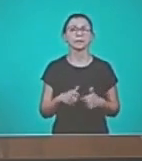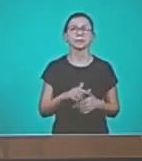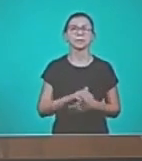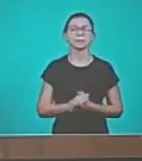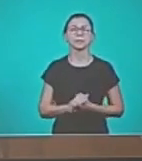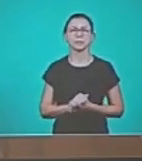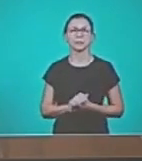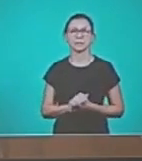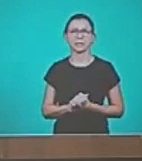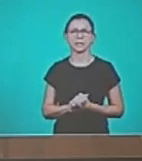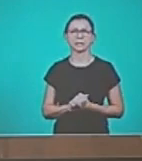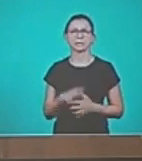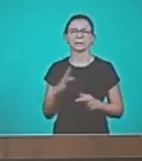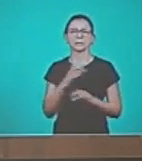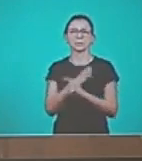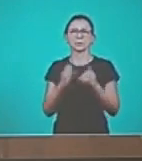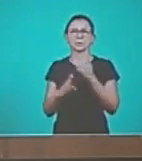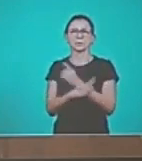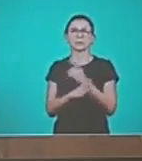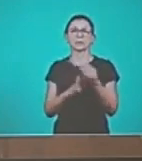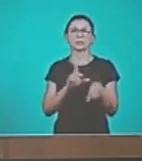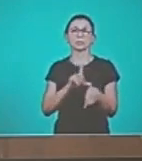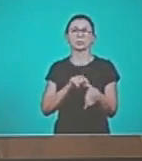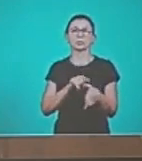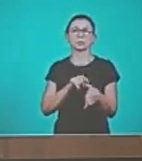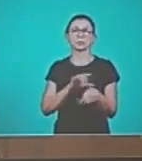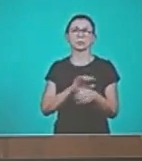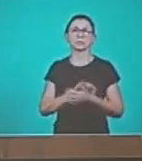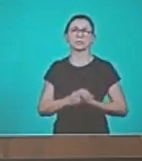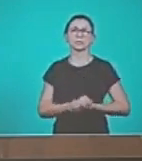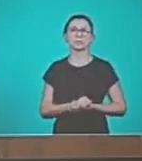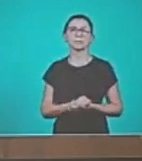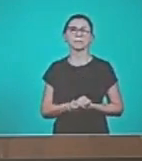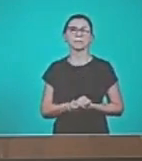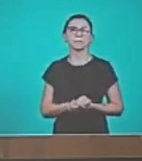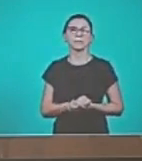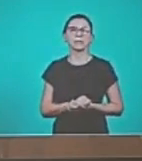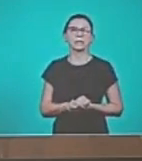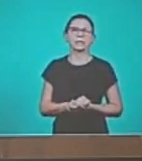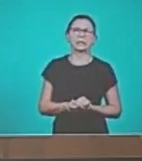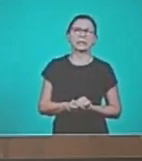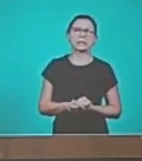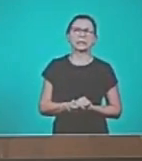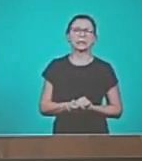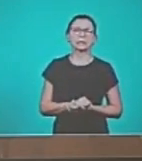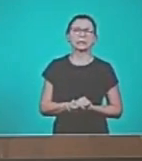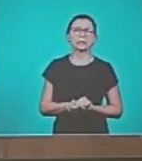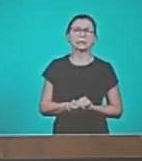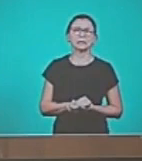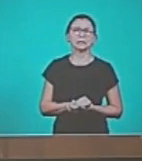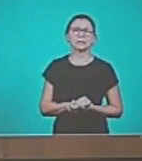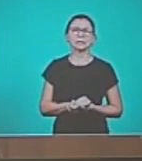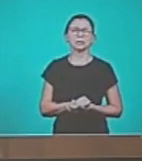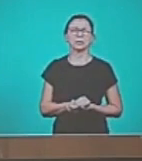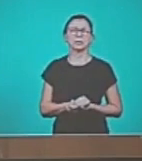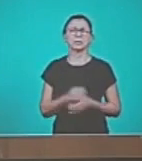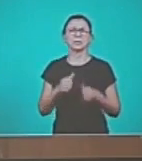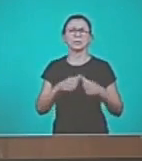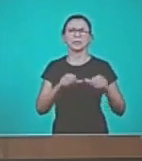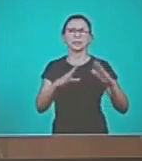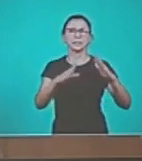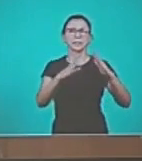answering what was his, well, from the Sunday school. He was touched in order to relieve this